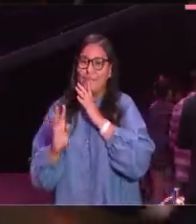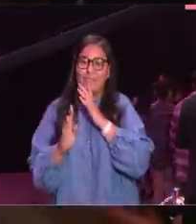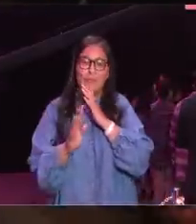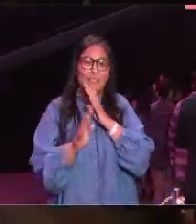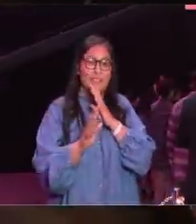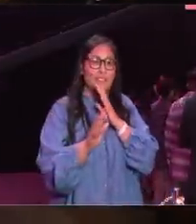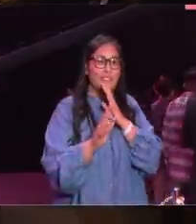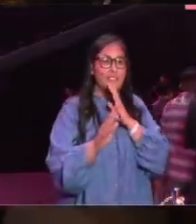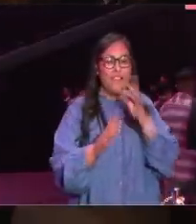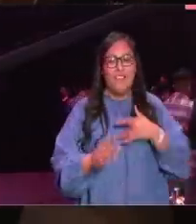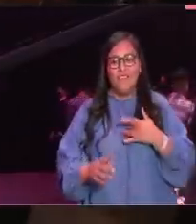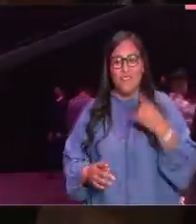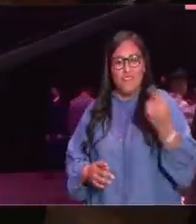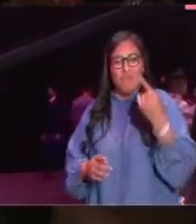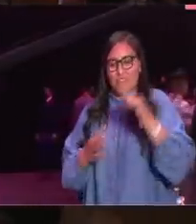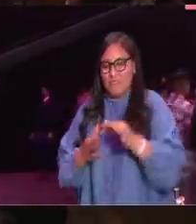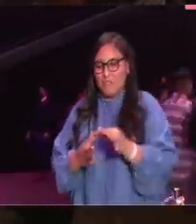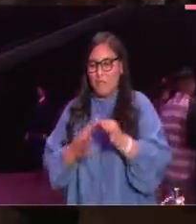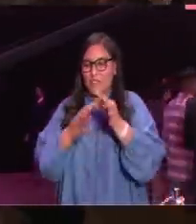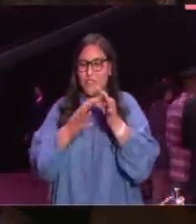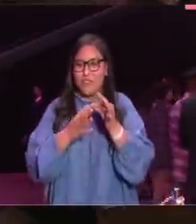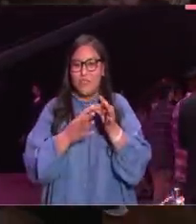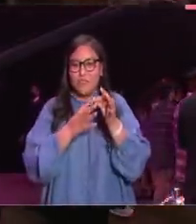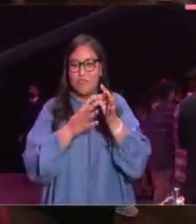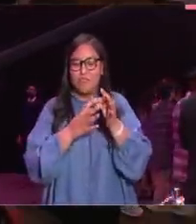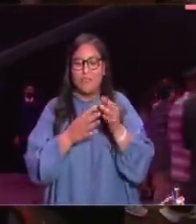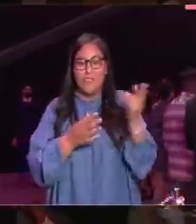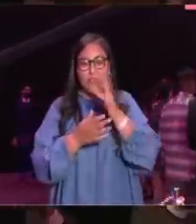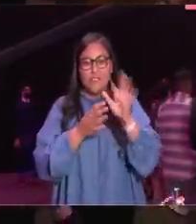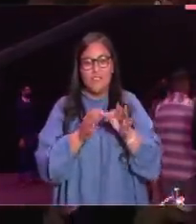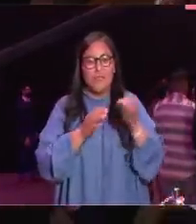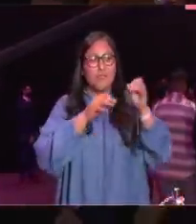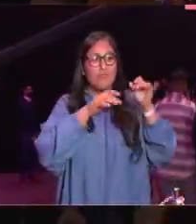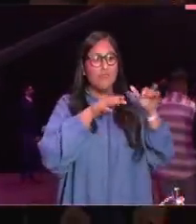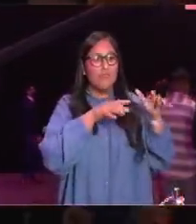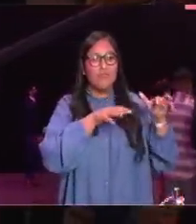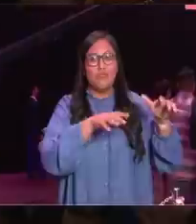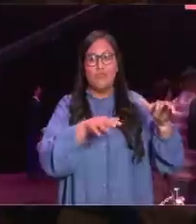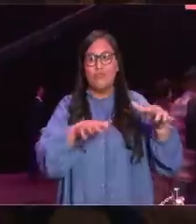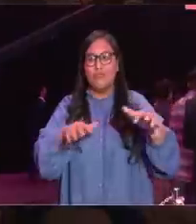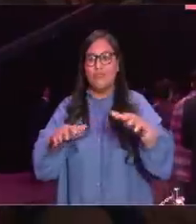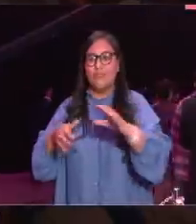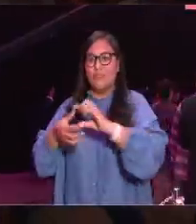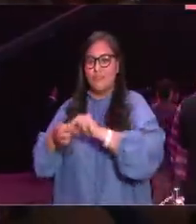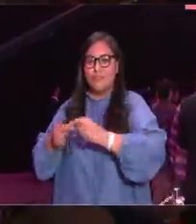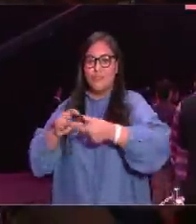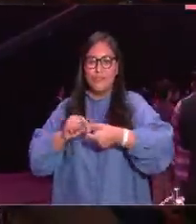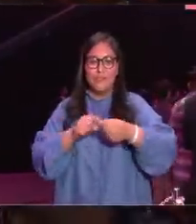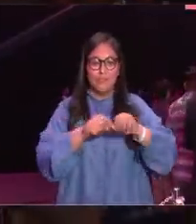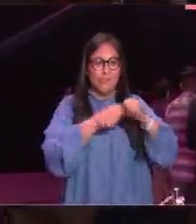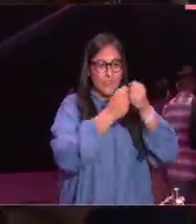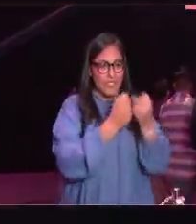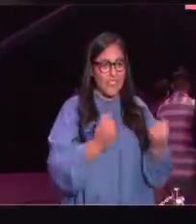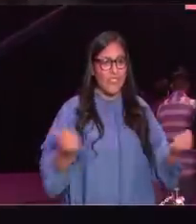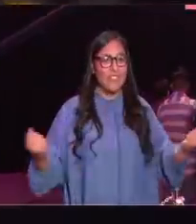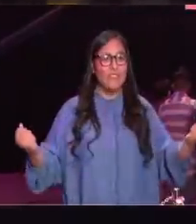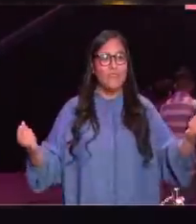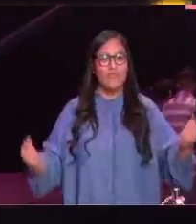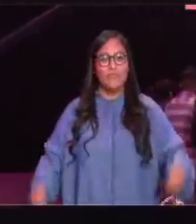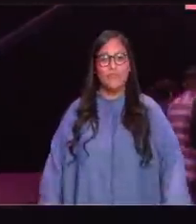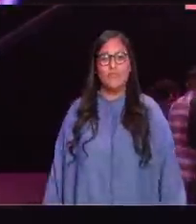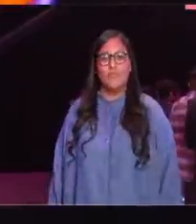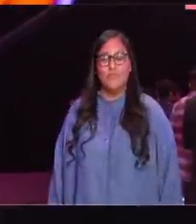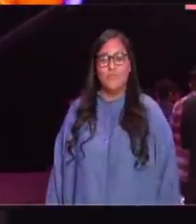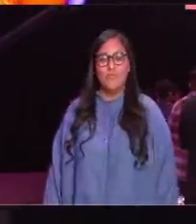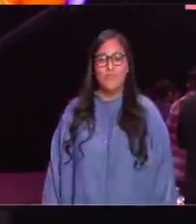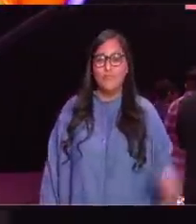algo que se está moviendo. I feel something that is breaking loose. Algo se está rompiendo. I hear the